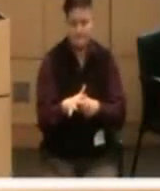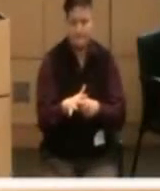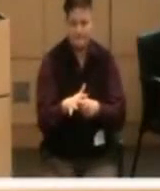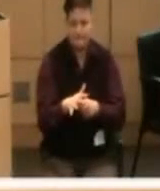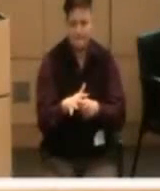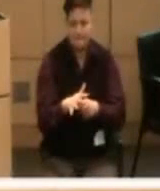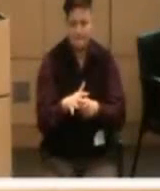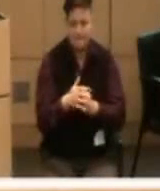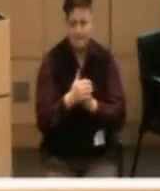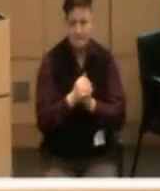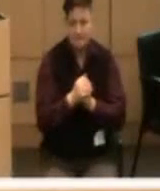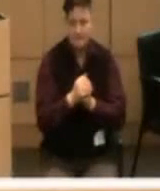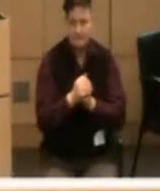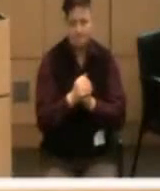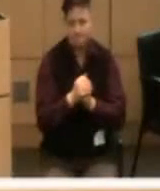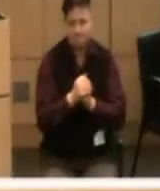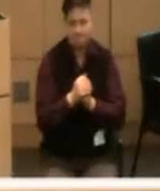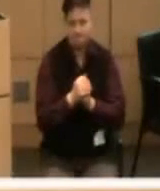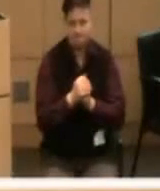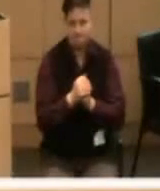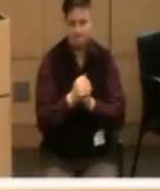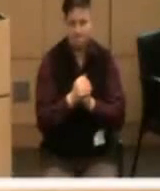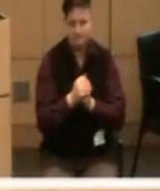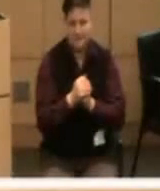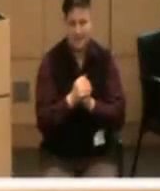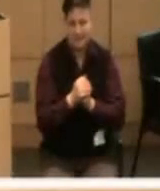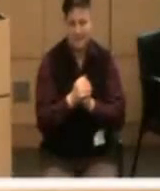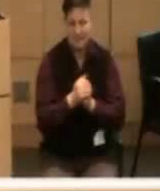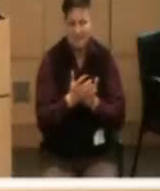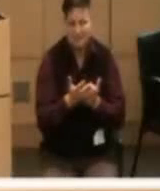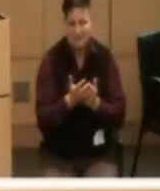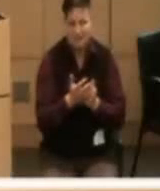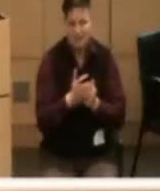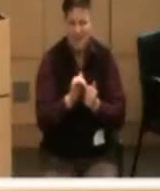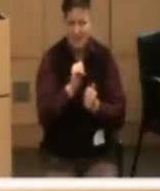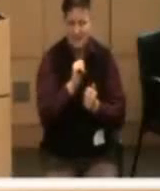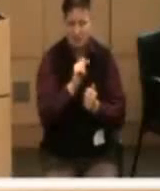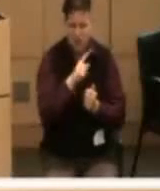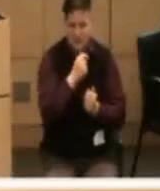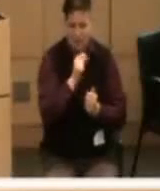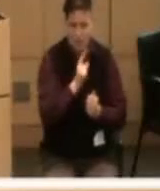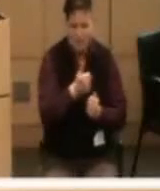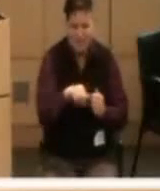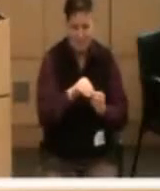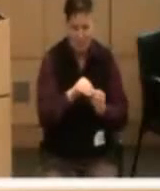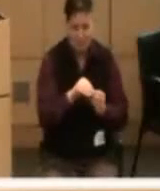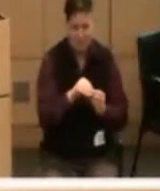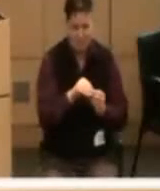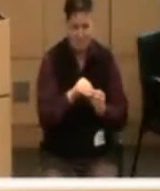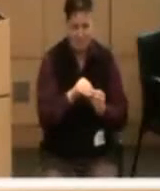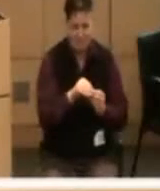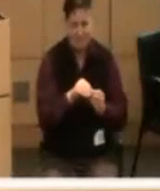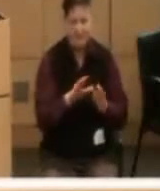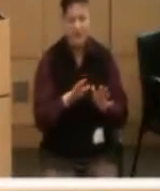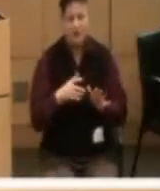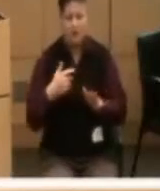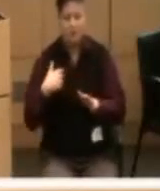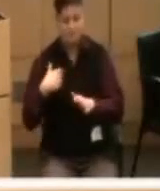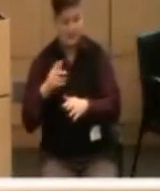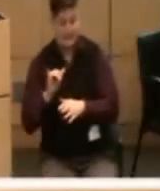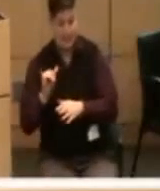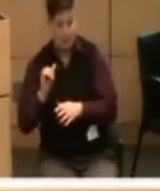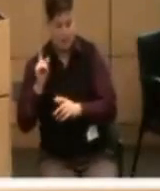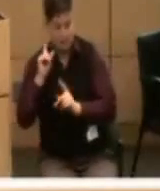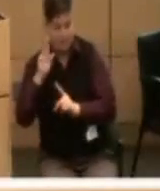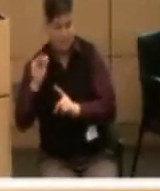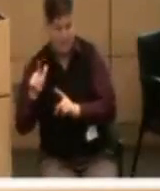more valid for a child with unilateral hearing loss than it is for a child mm-hmm. with bilateral sensory neural hearing loss, and we wouldn't do that anymore. We know mm-hmm. that the ABR is highly